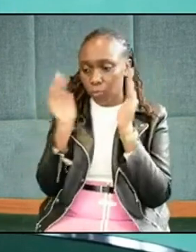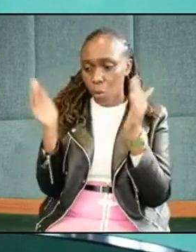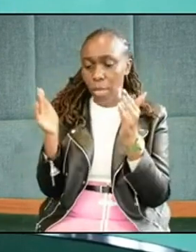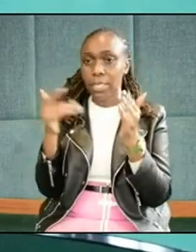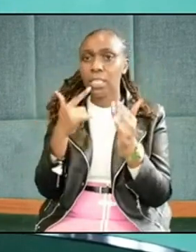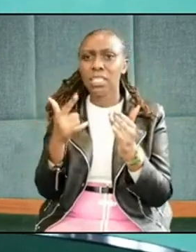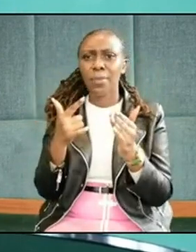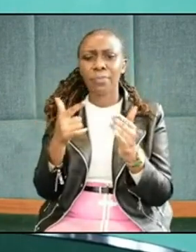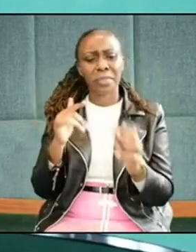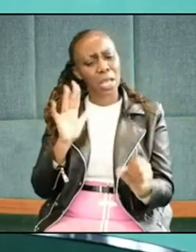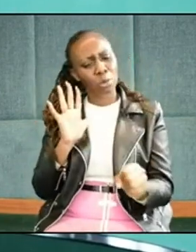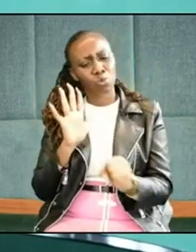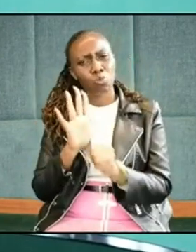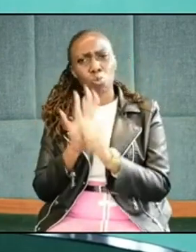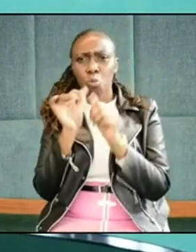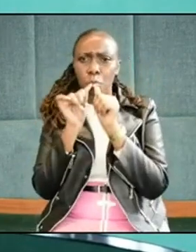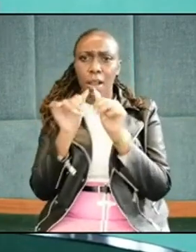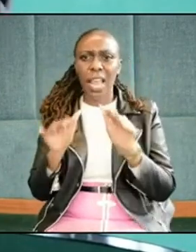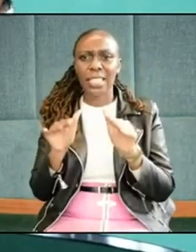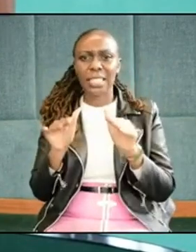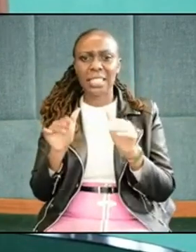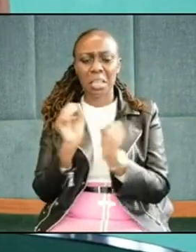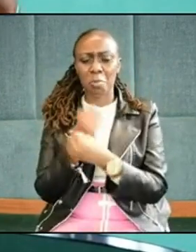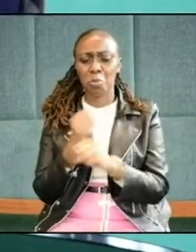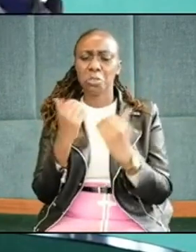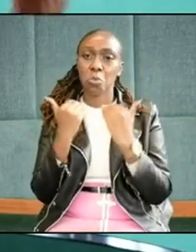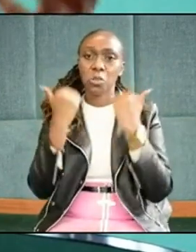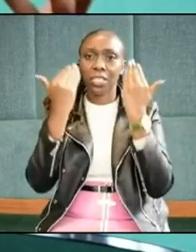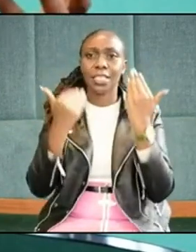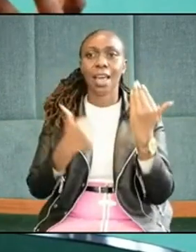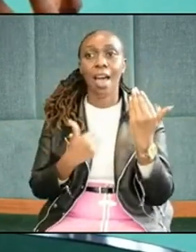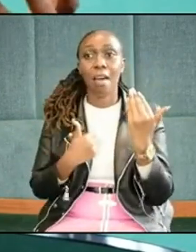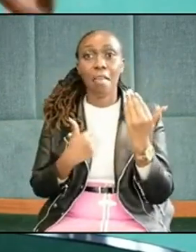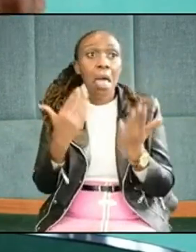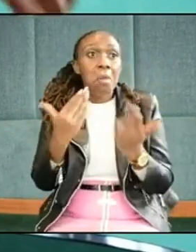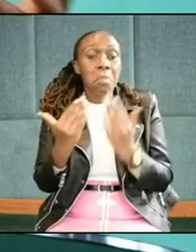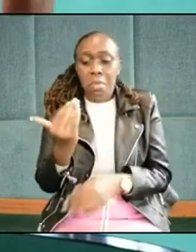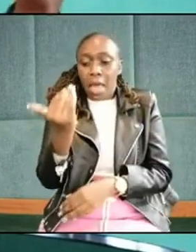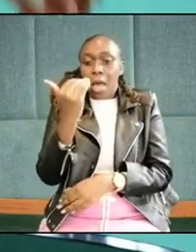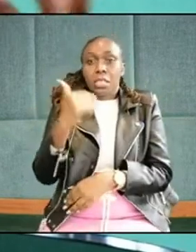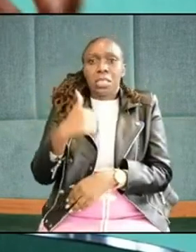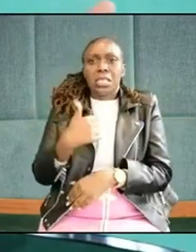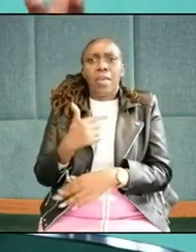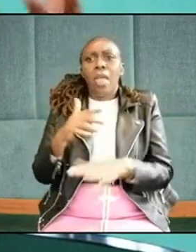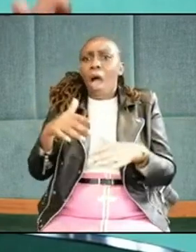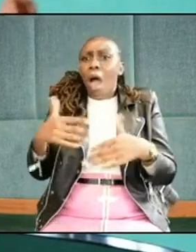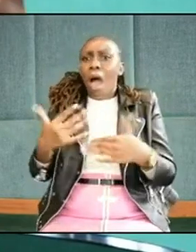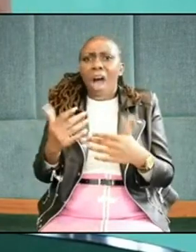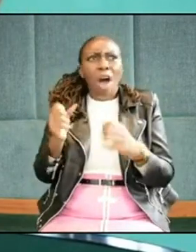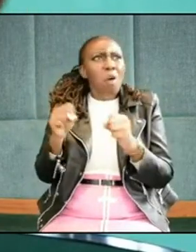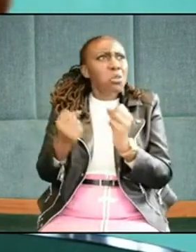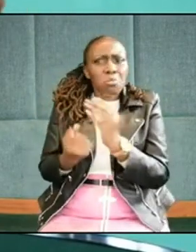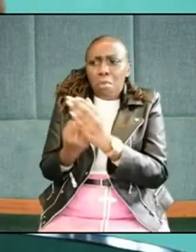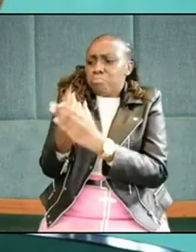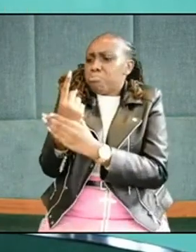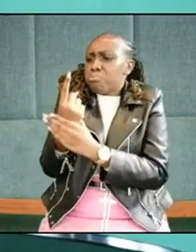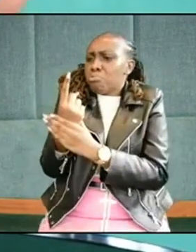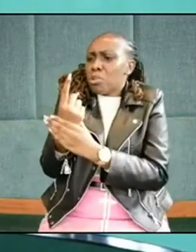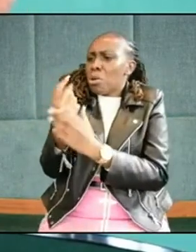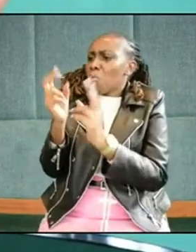say, too blessed to be stressed. And somebody may ask himself or herself to say, how can you come up with such a